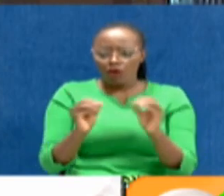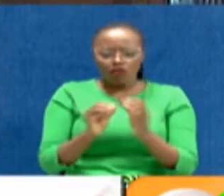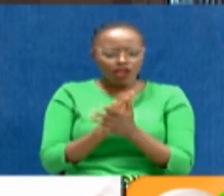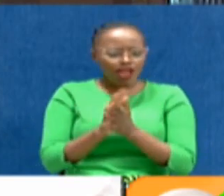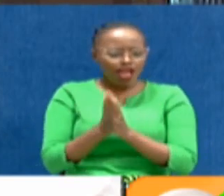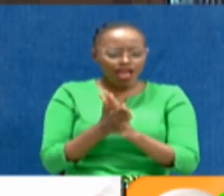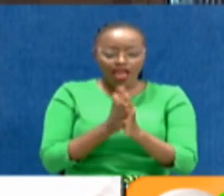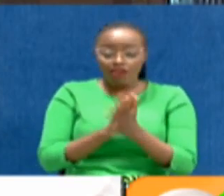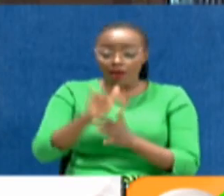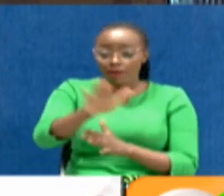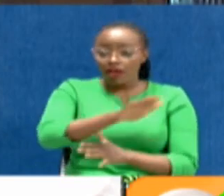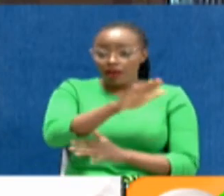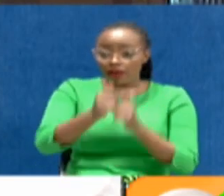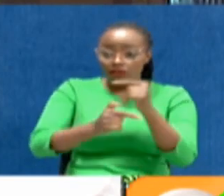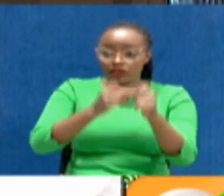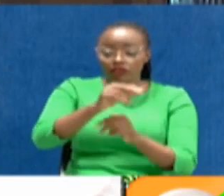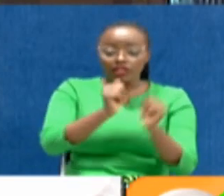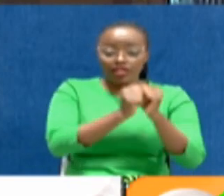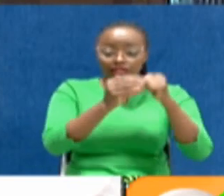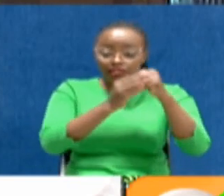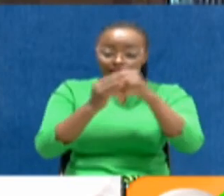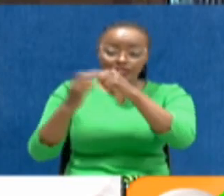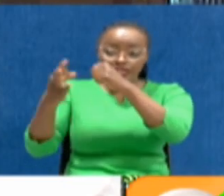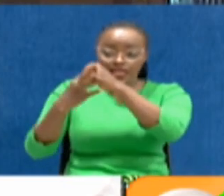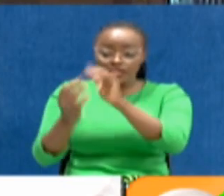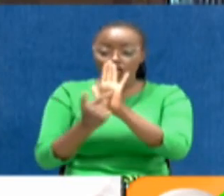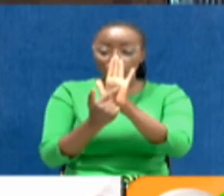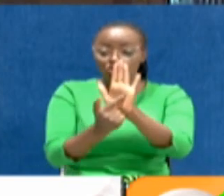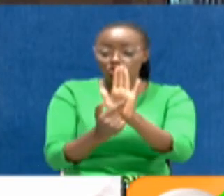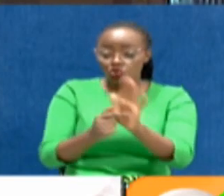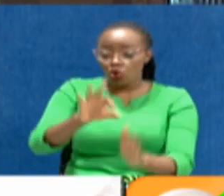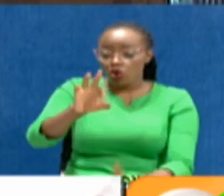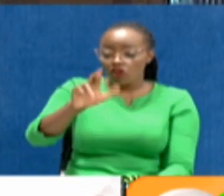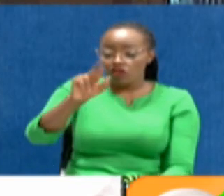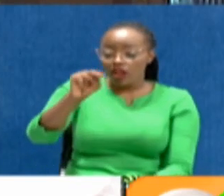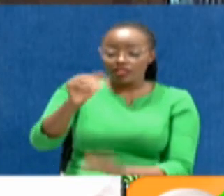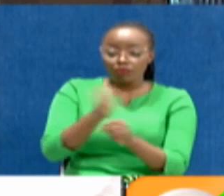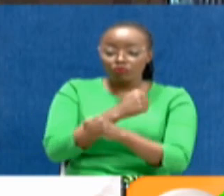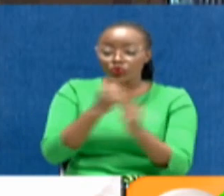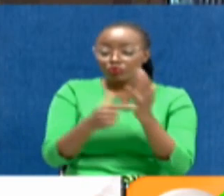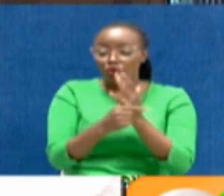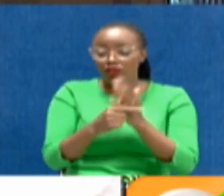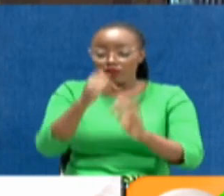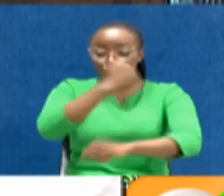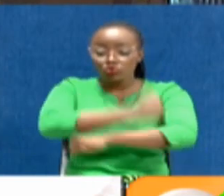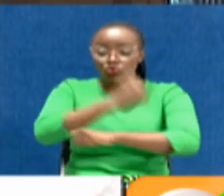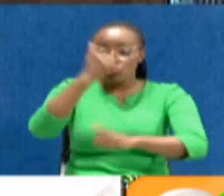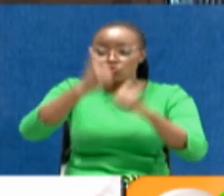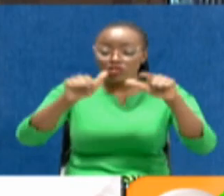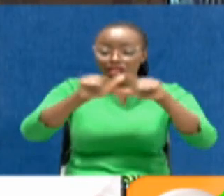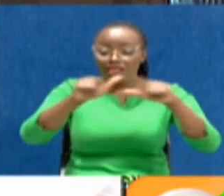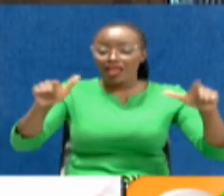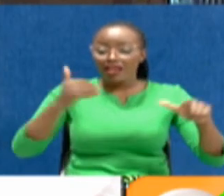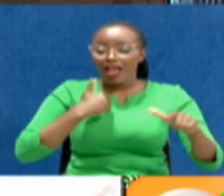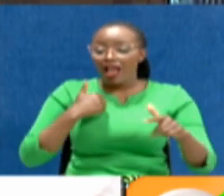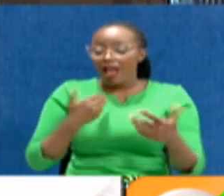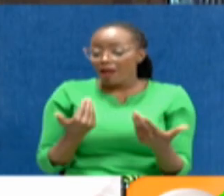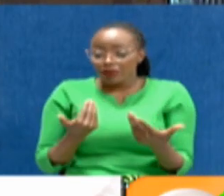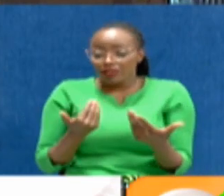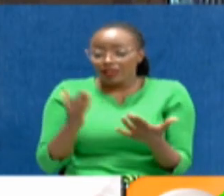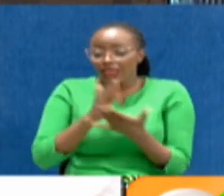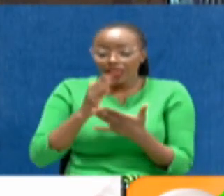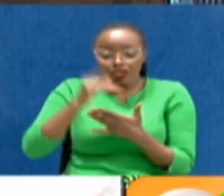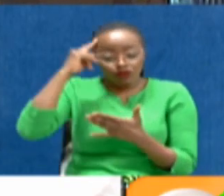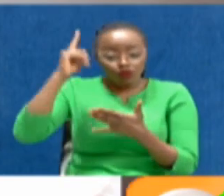acreage. Parliamentary proceedings of April 1998 indicating Lotodo could not even name which school the land was being hived off